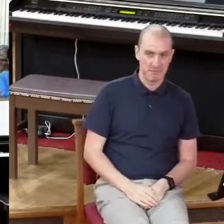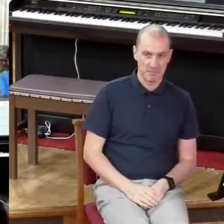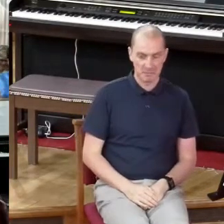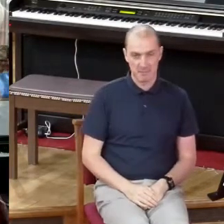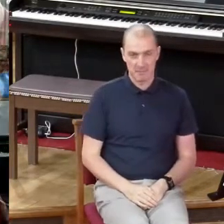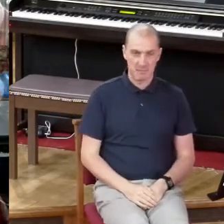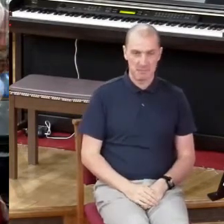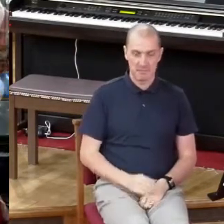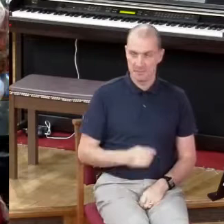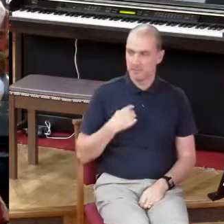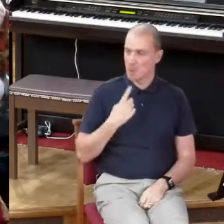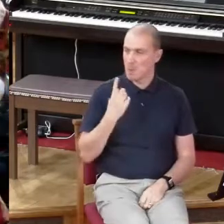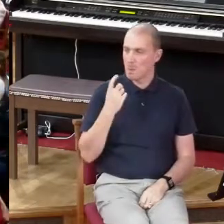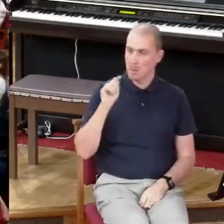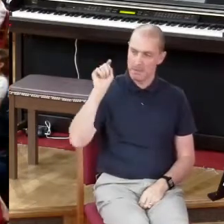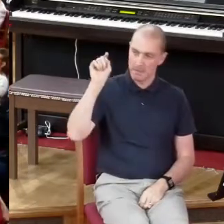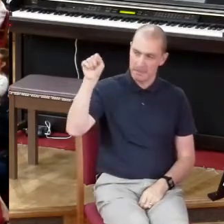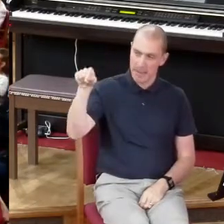said anything yet. And then,